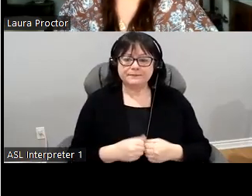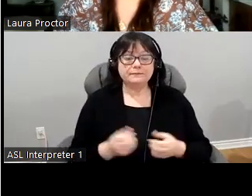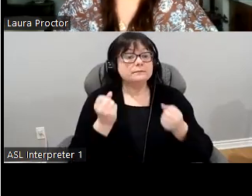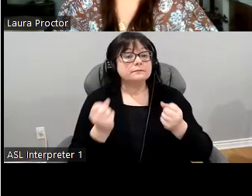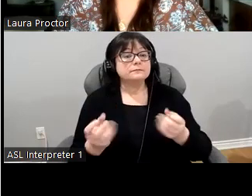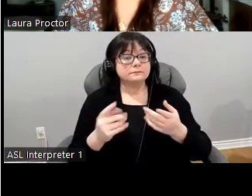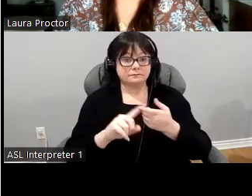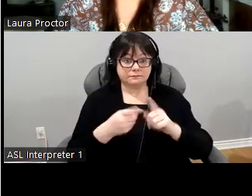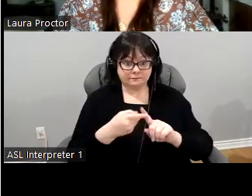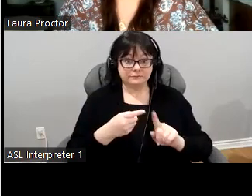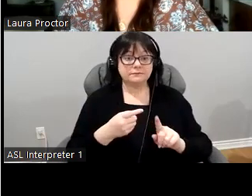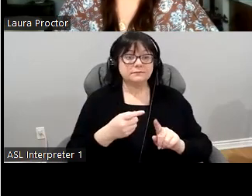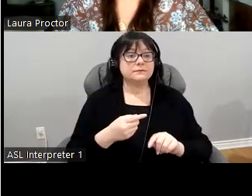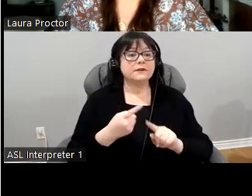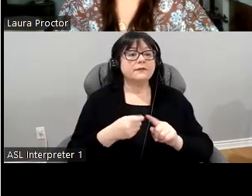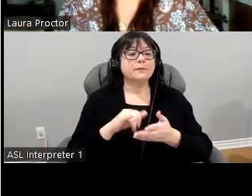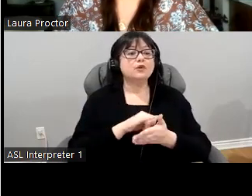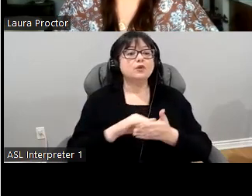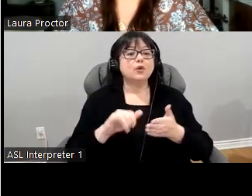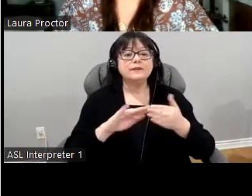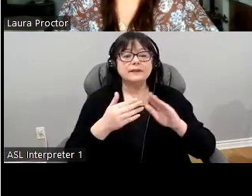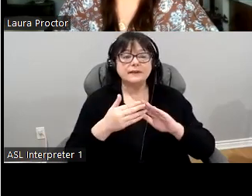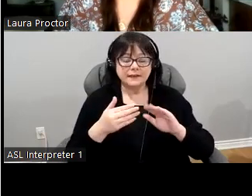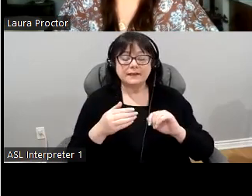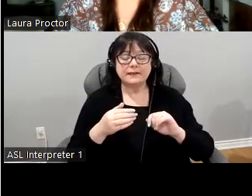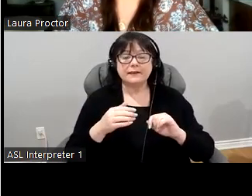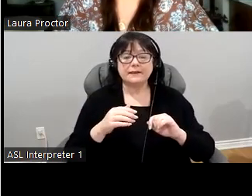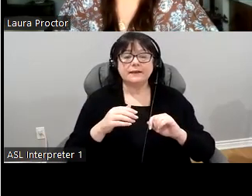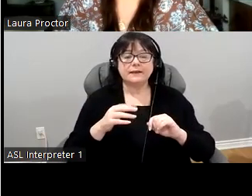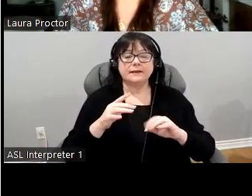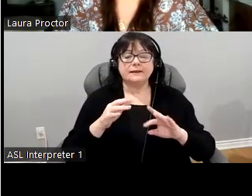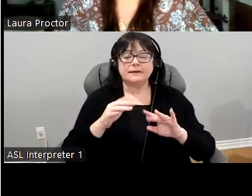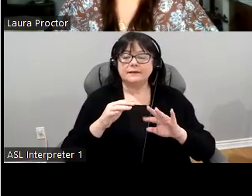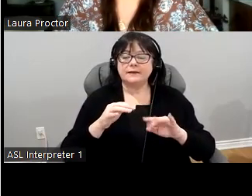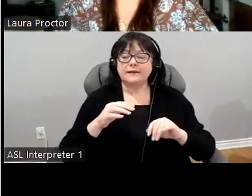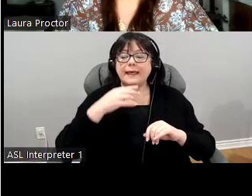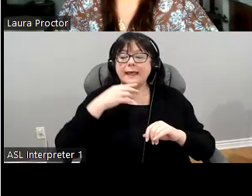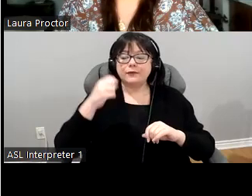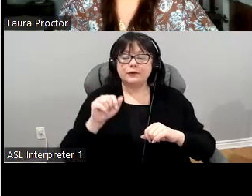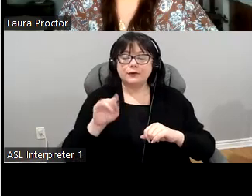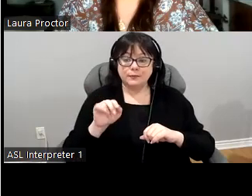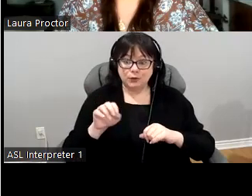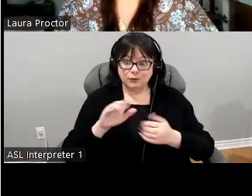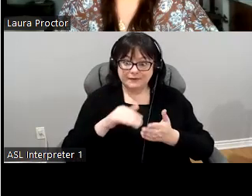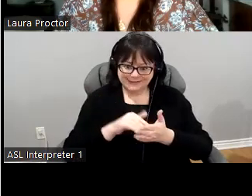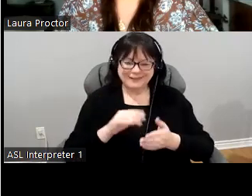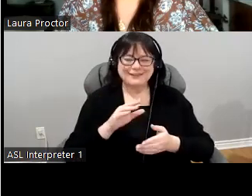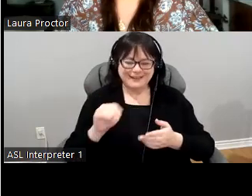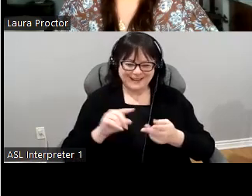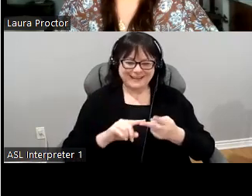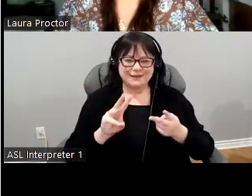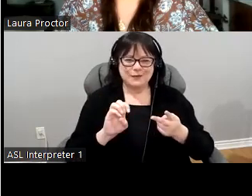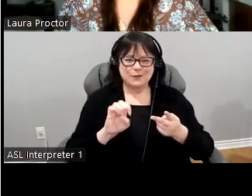at the New York City Elder Abuse Center and Weill Cornell Medicine have designed the interview for